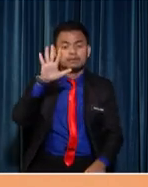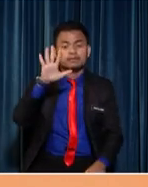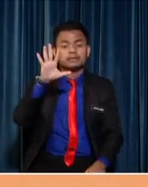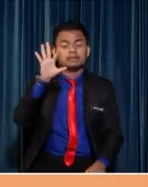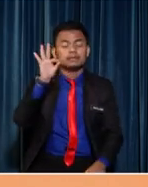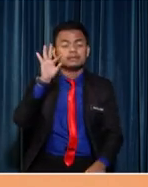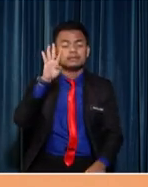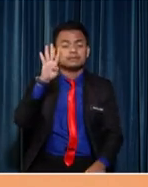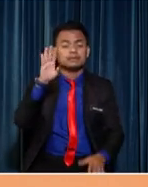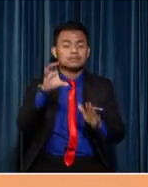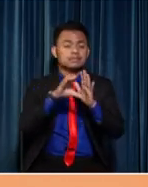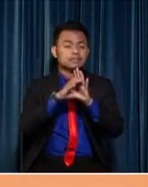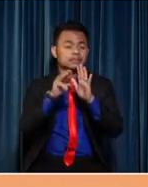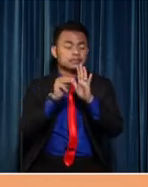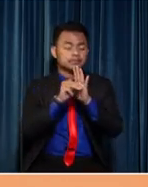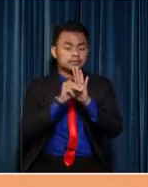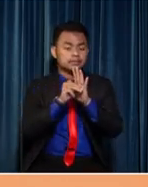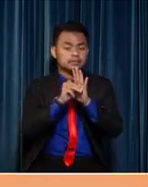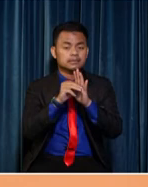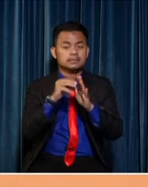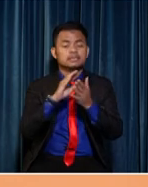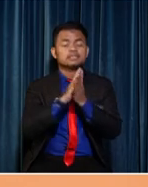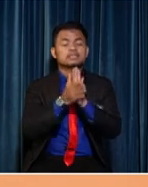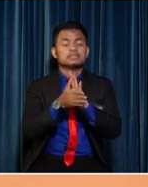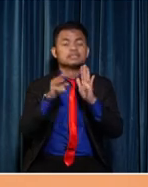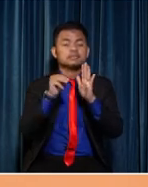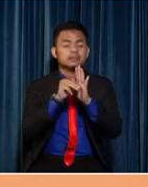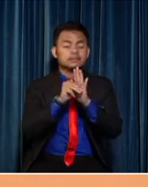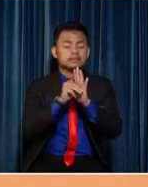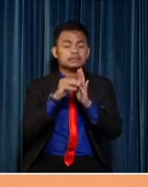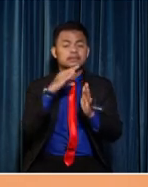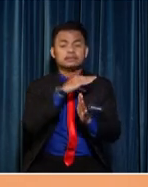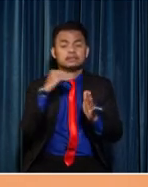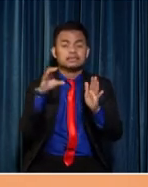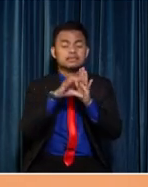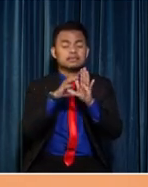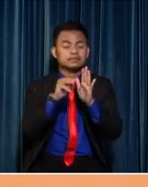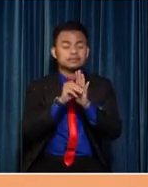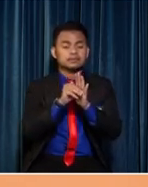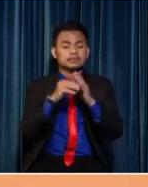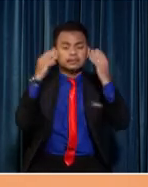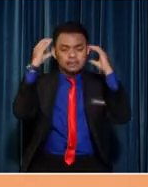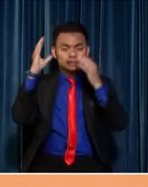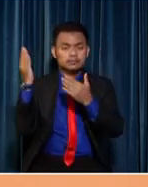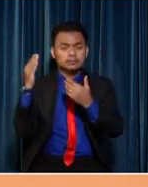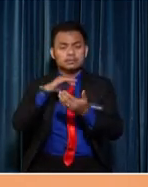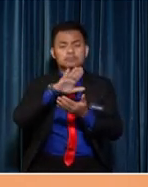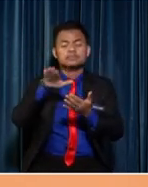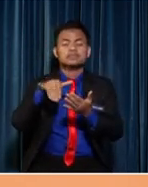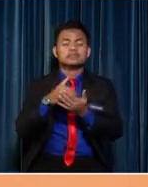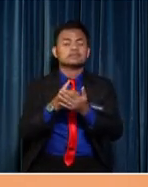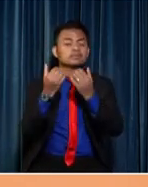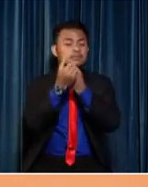594 centimeters to meter and centimeter. I hope everyone is